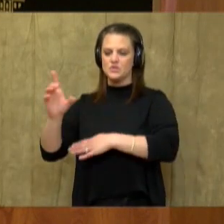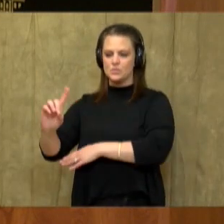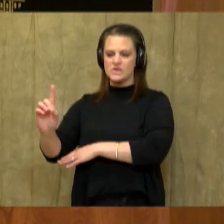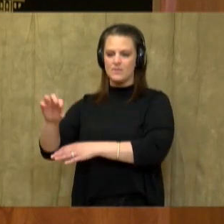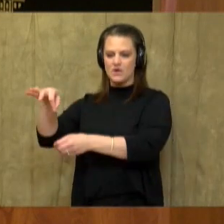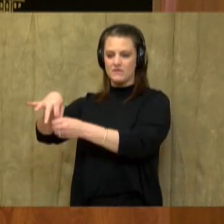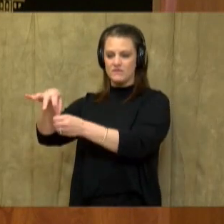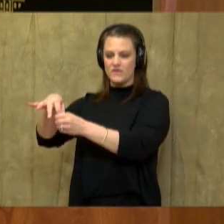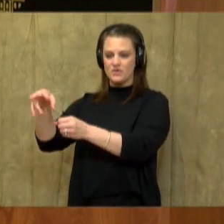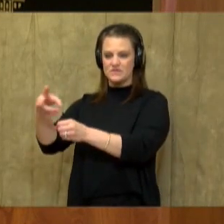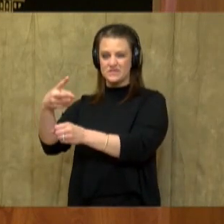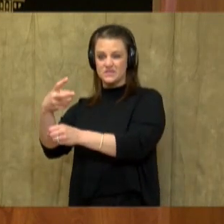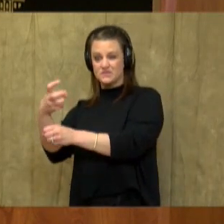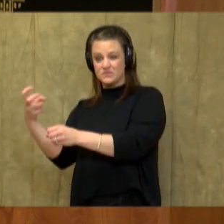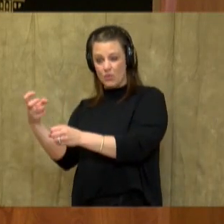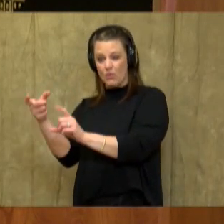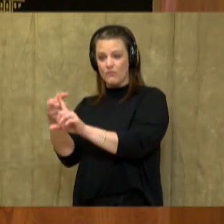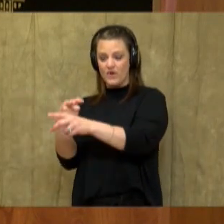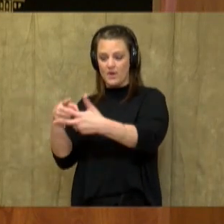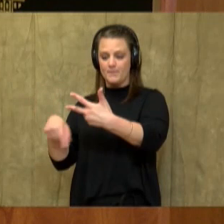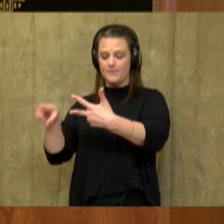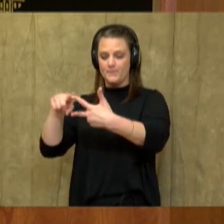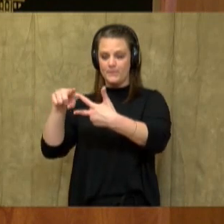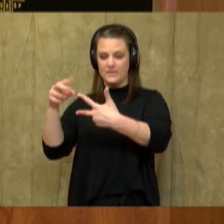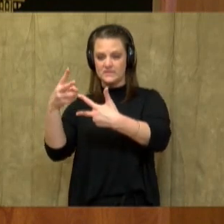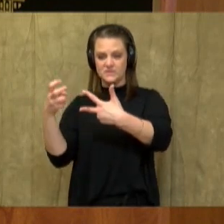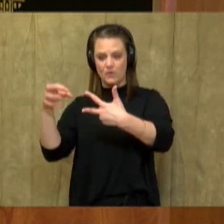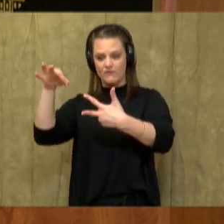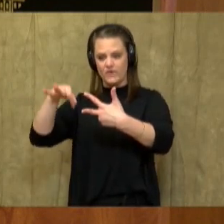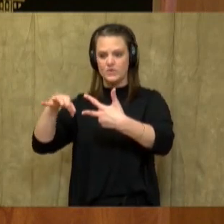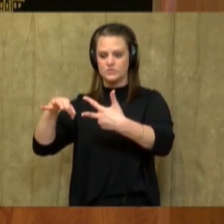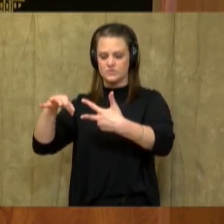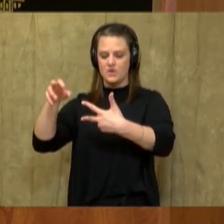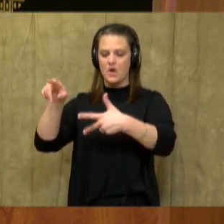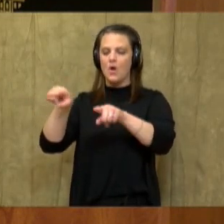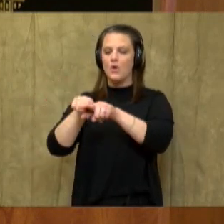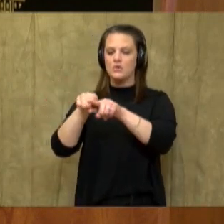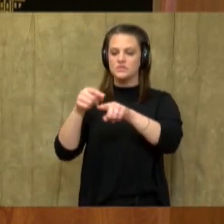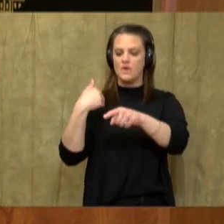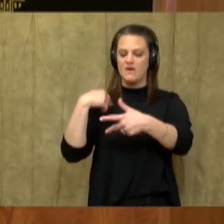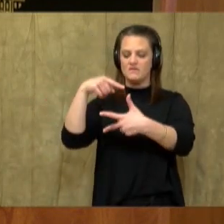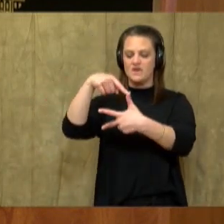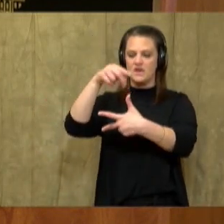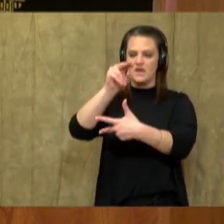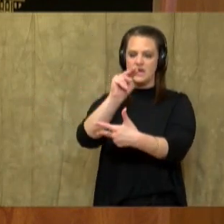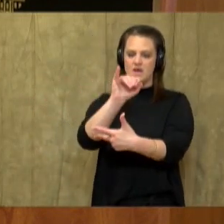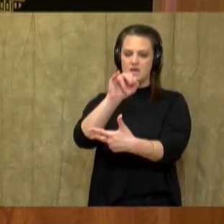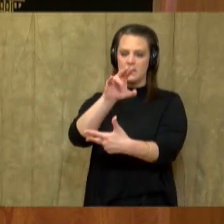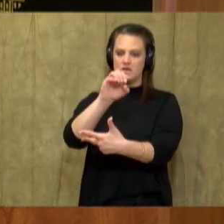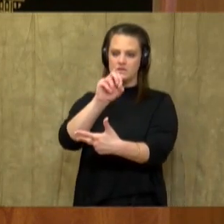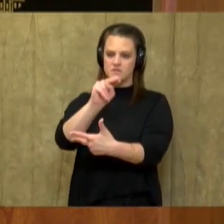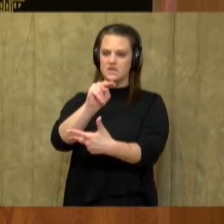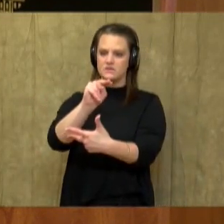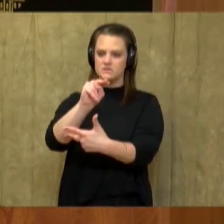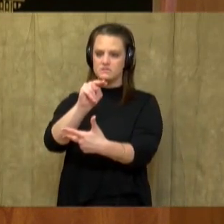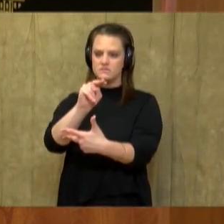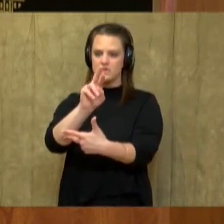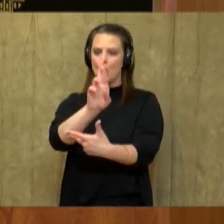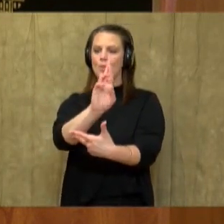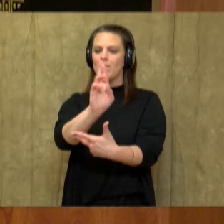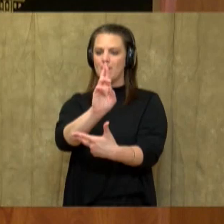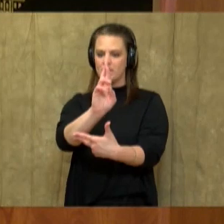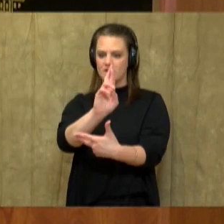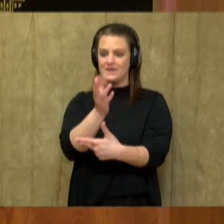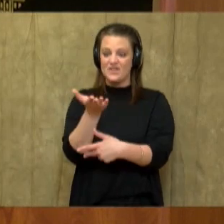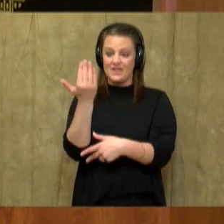away from Humphrey in this election. You also had Richard Nixon running as a Republican. Now, the last Republican we had seen was